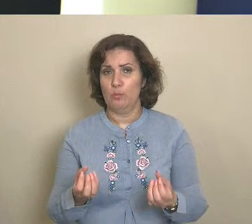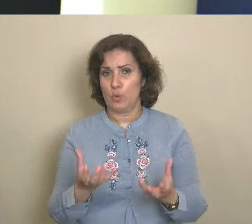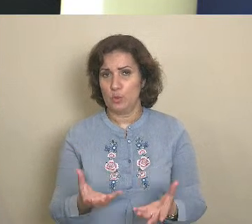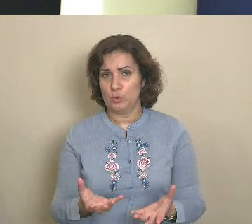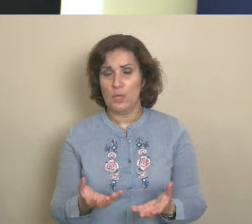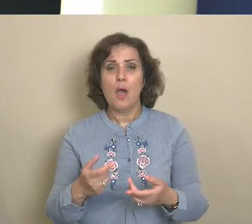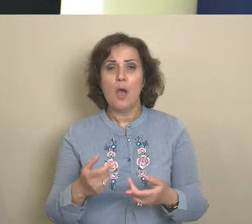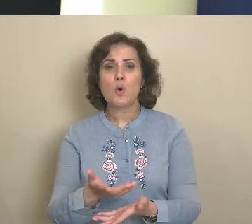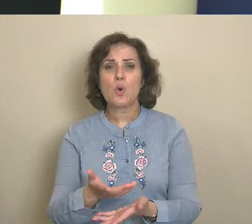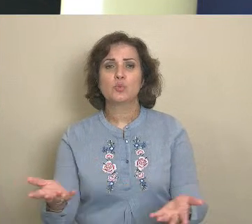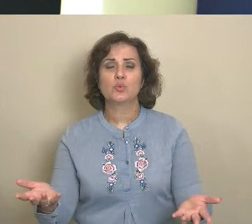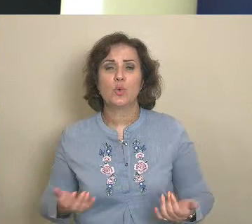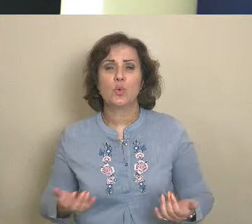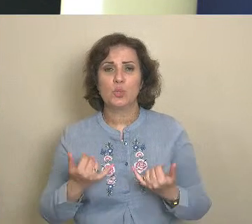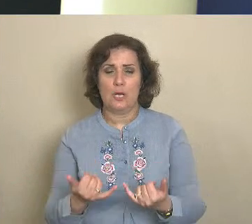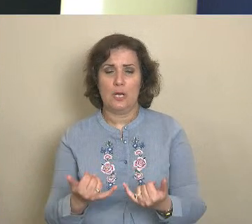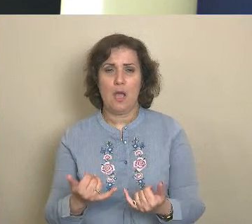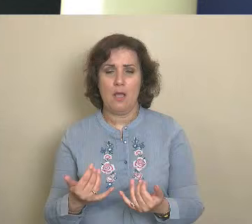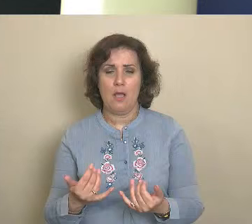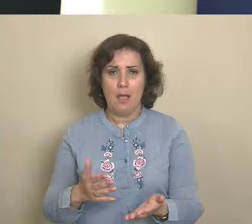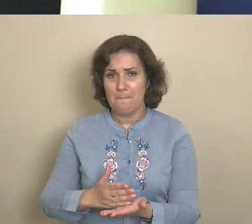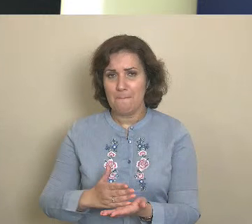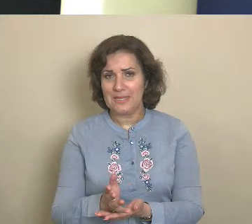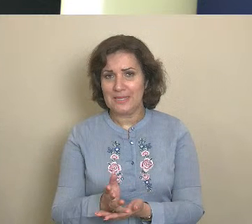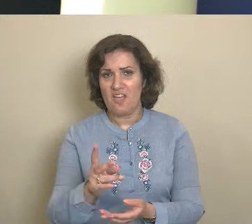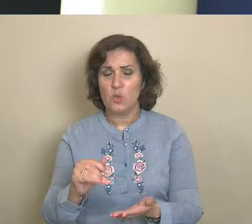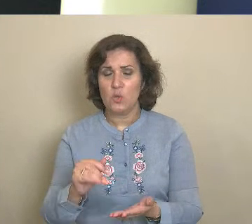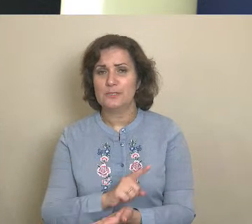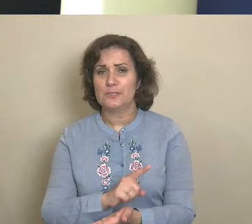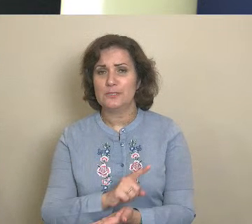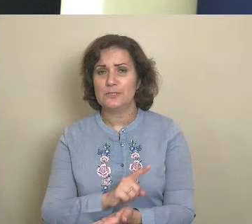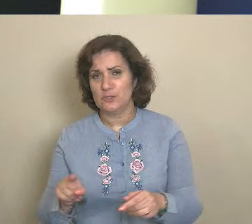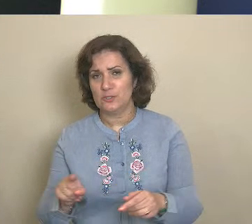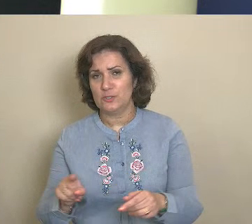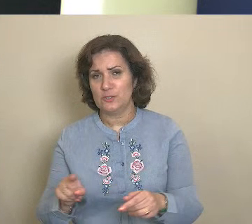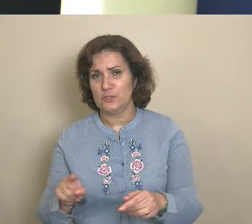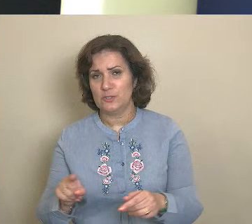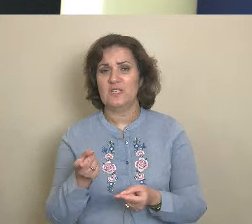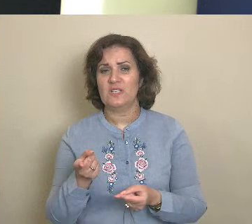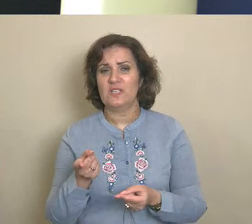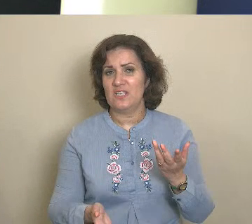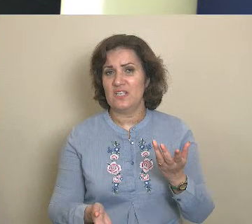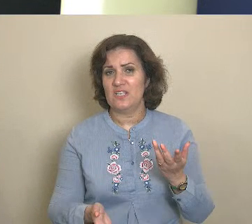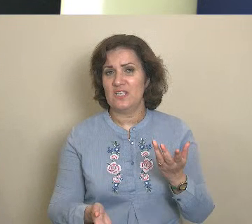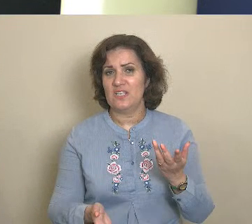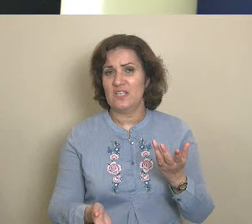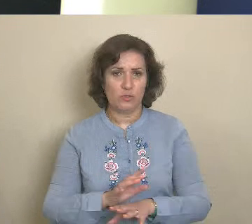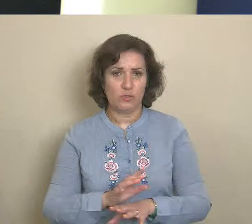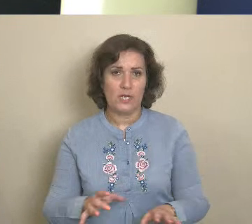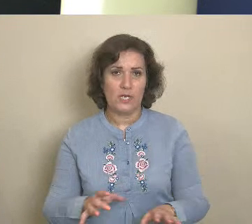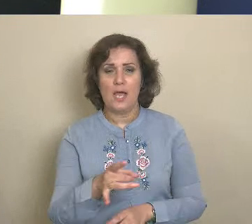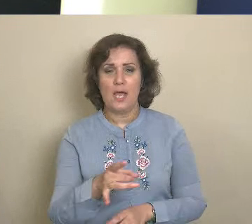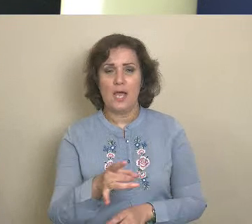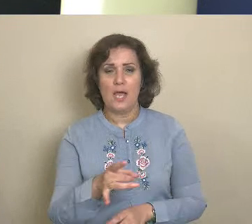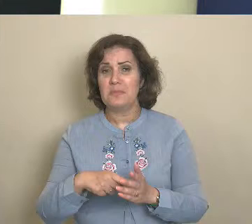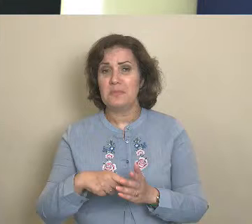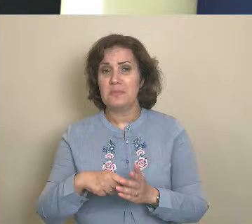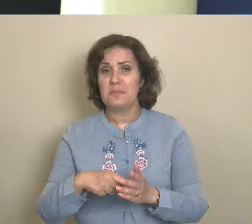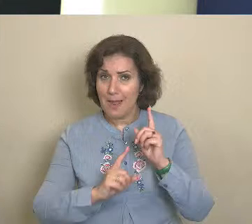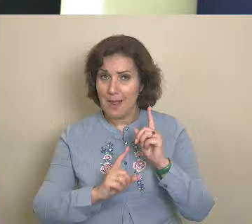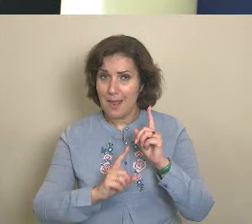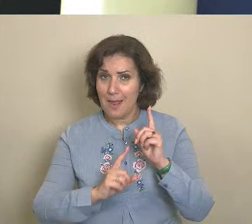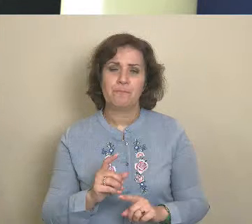election code doesn't leave any space for maneuver, and we are